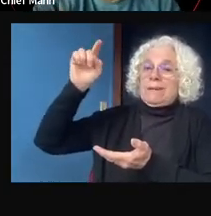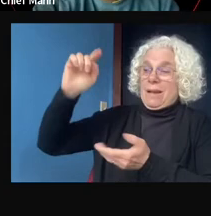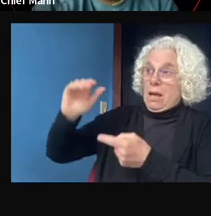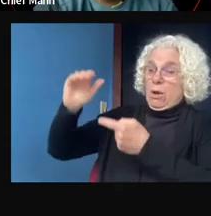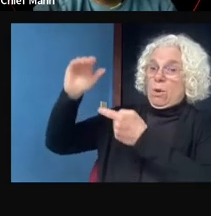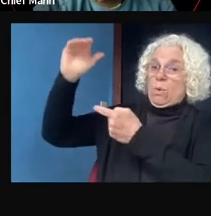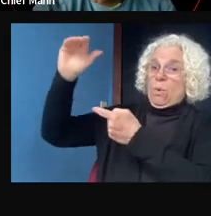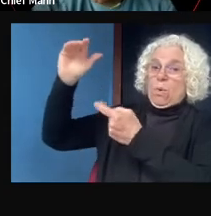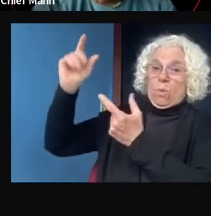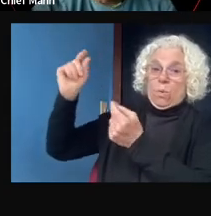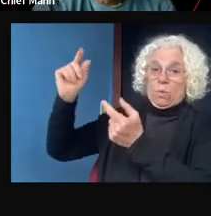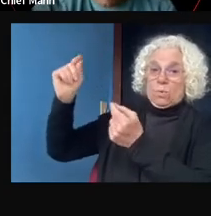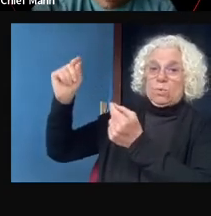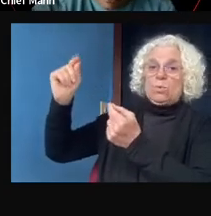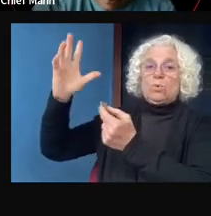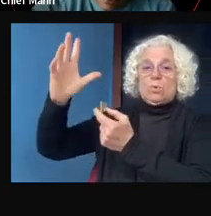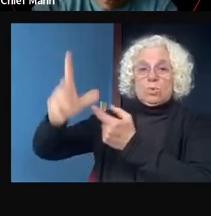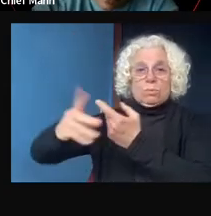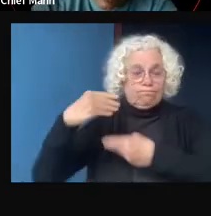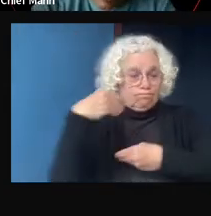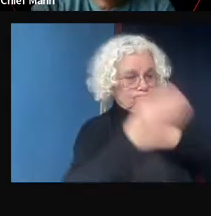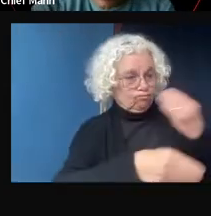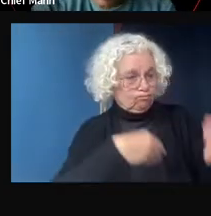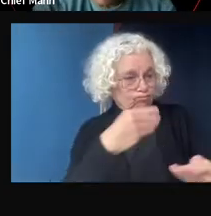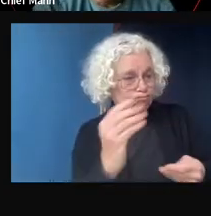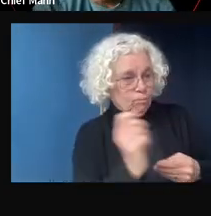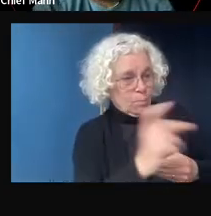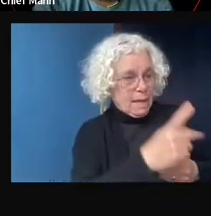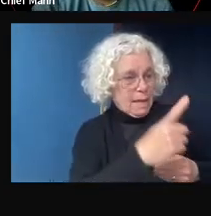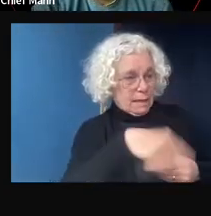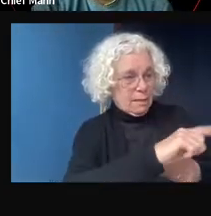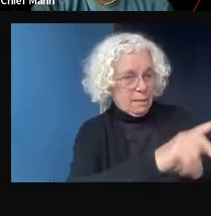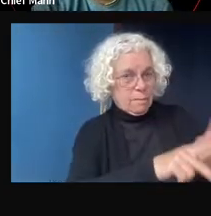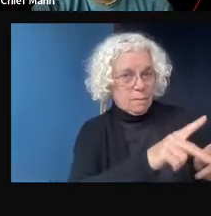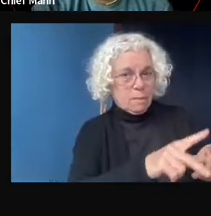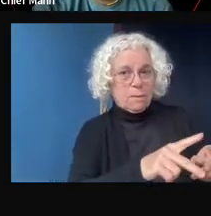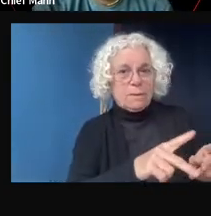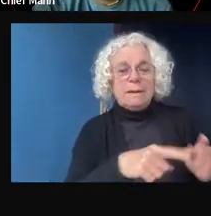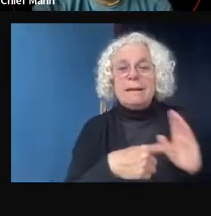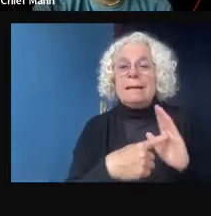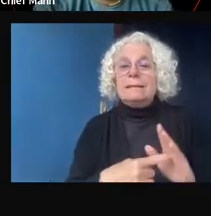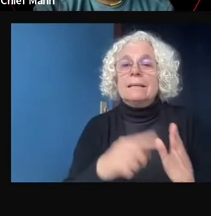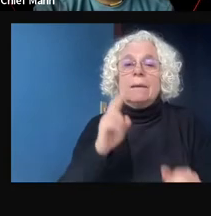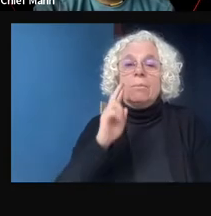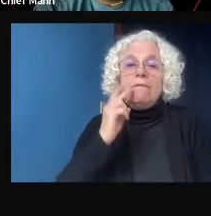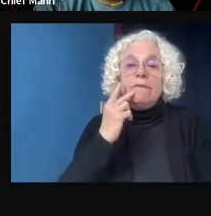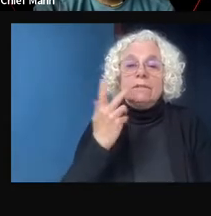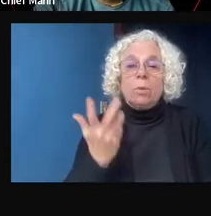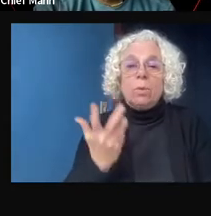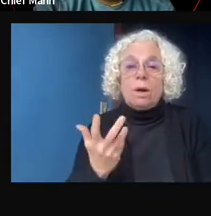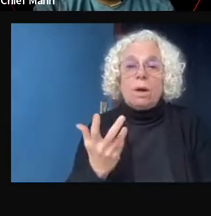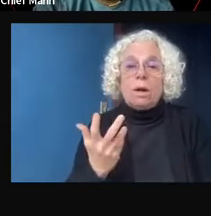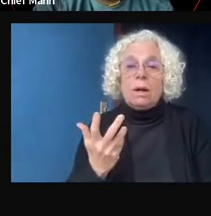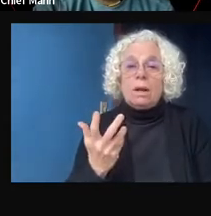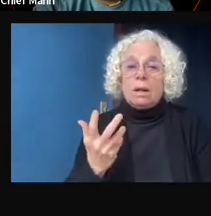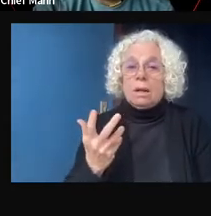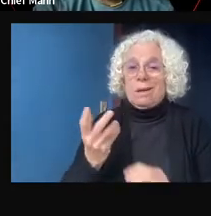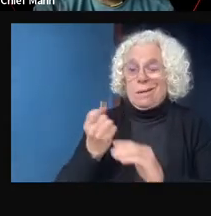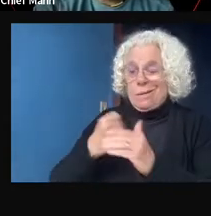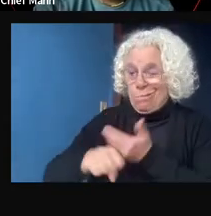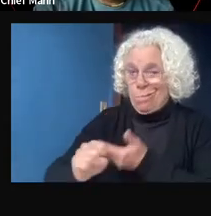to the people. And in this instance, in a vegetable, it gives it back to us in the form of